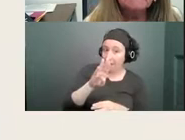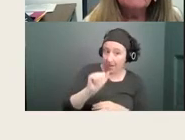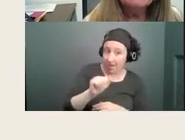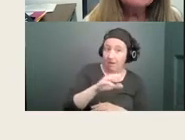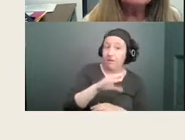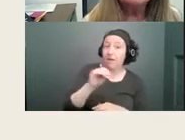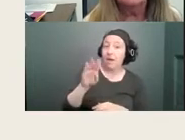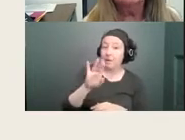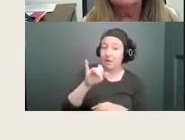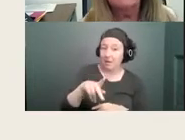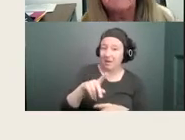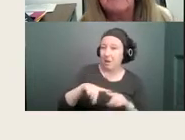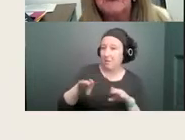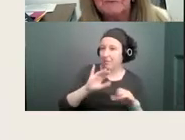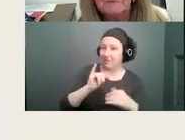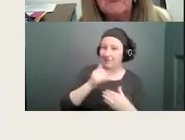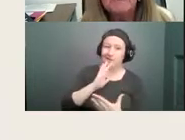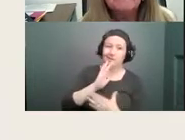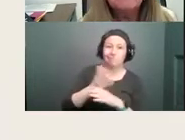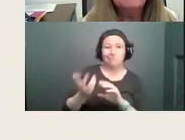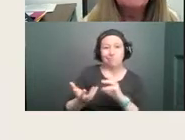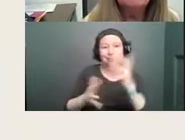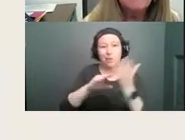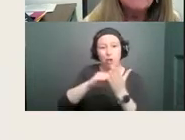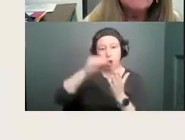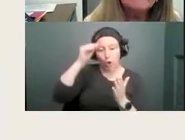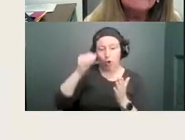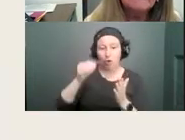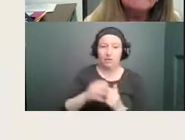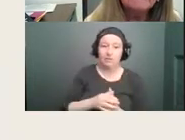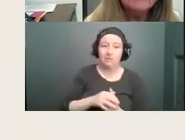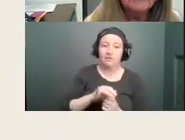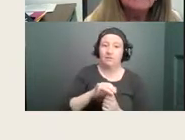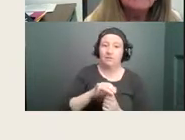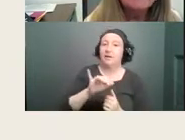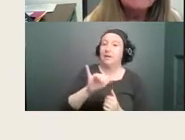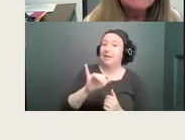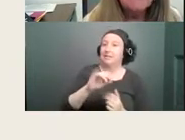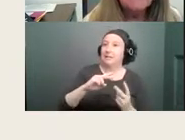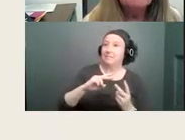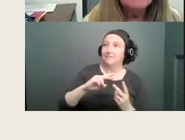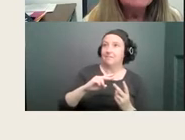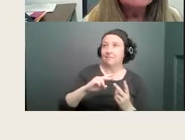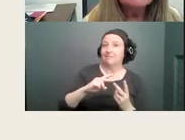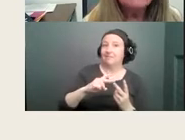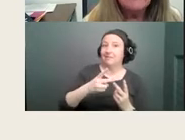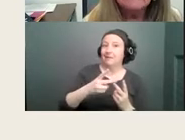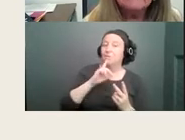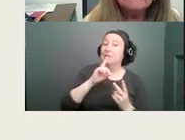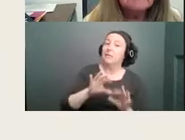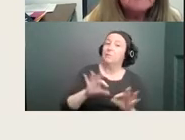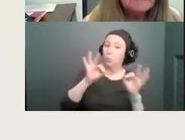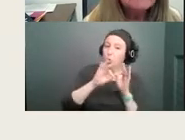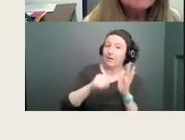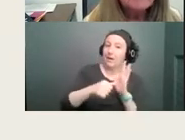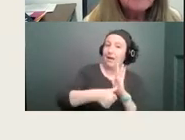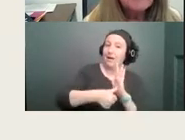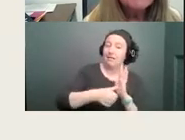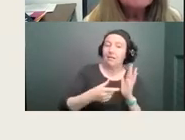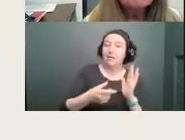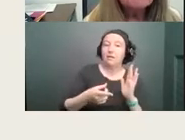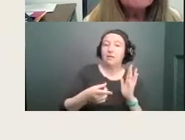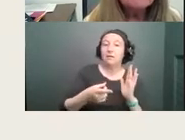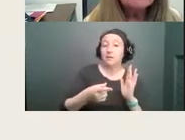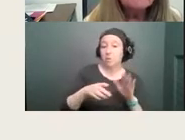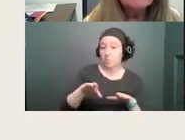learning. This is the second, I think, most important highlight I'd like to share with you. And that is, as the behaviors are